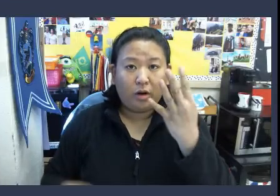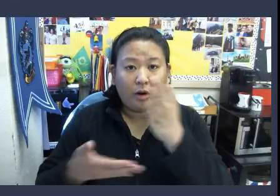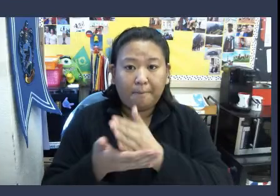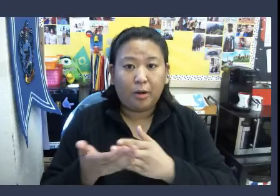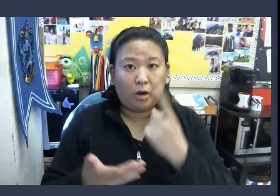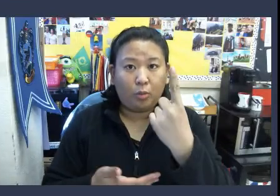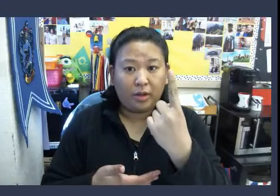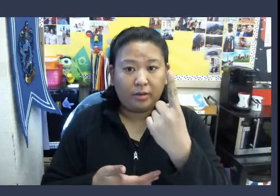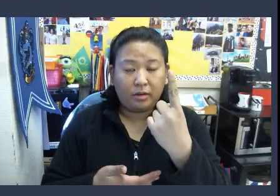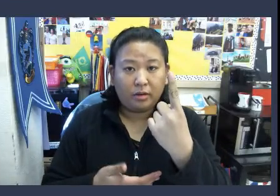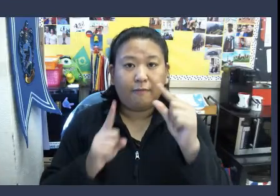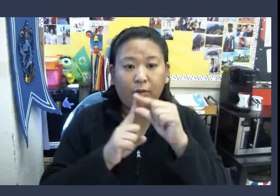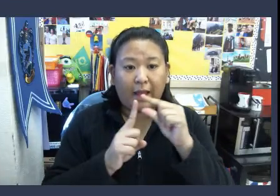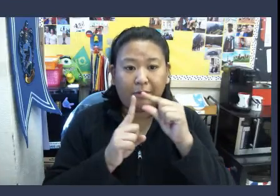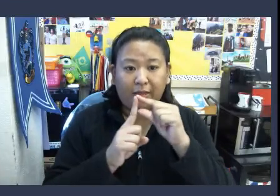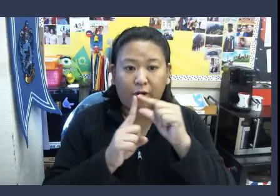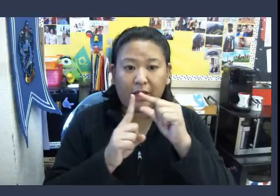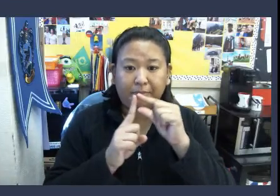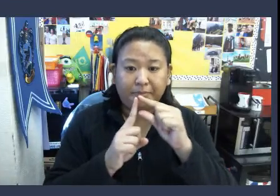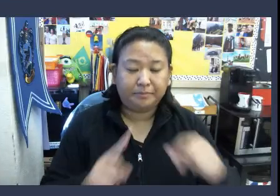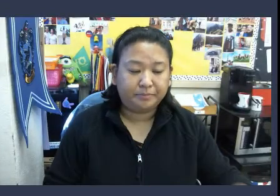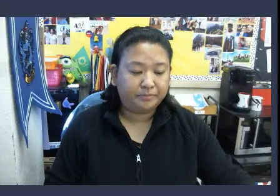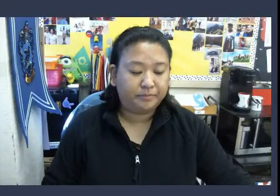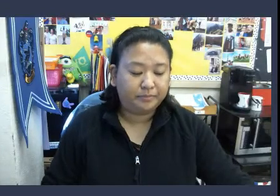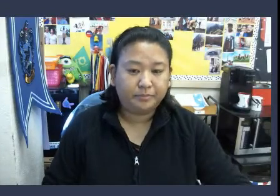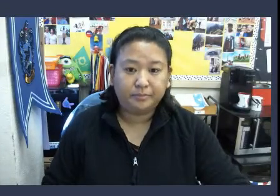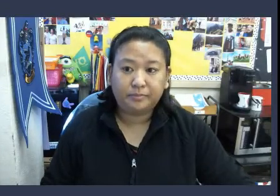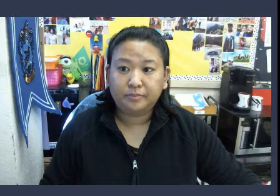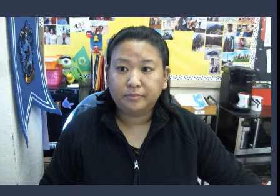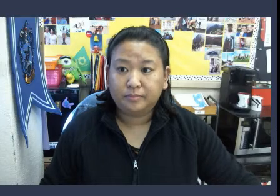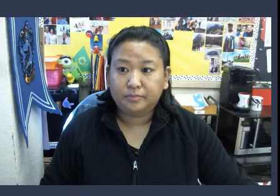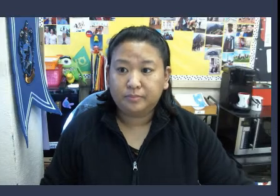Unit 4, Part 1, Vocabulary.